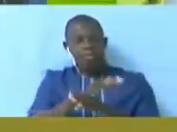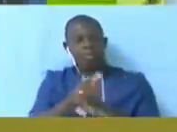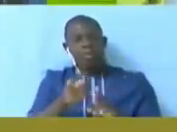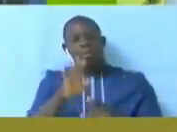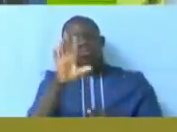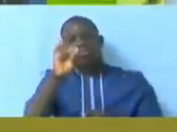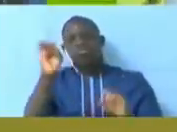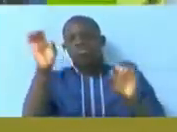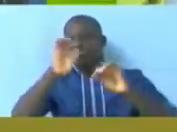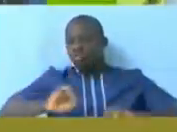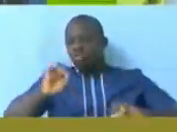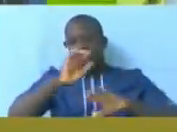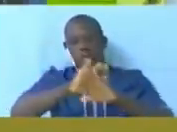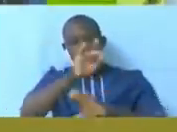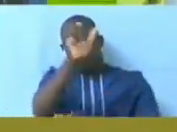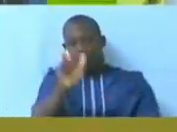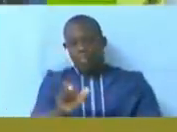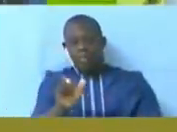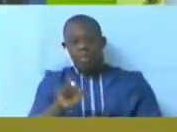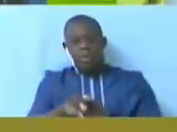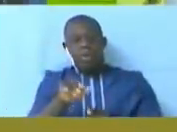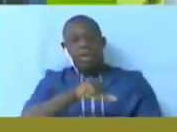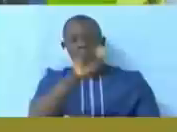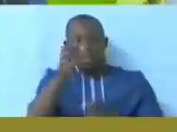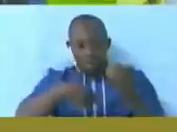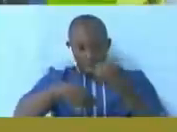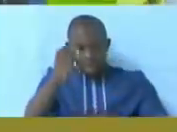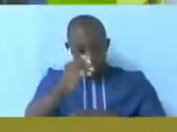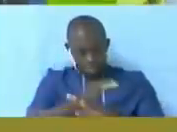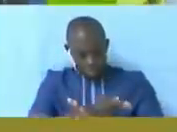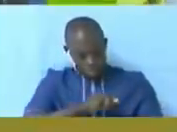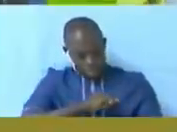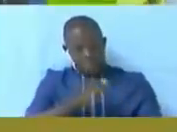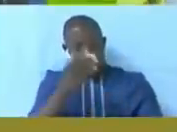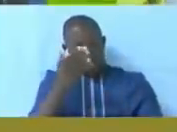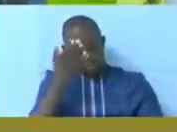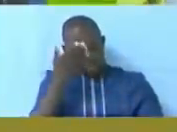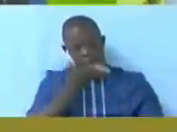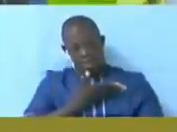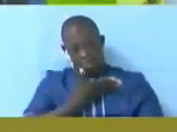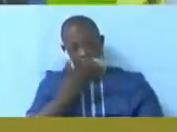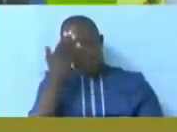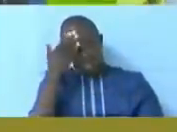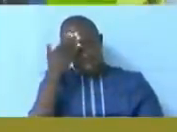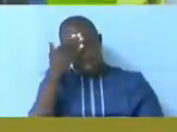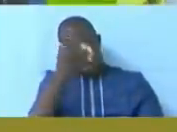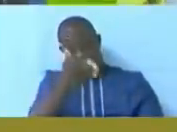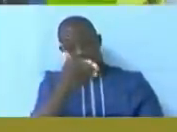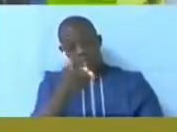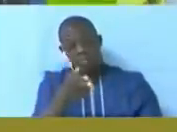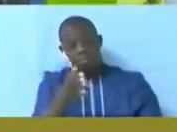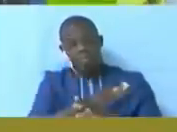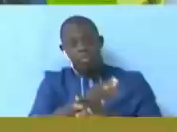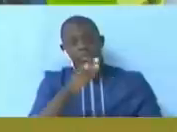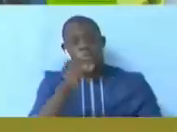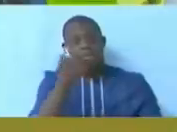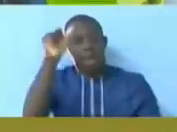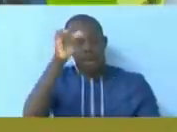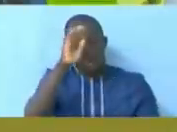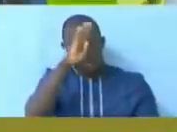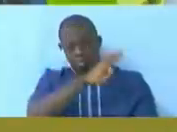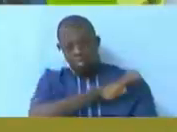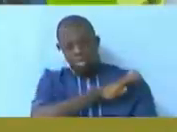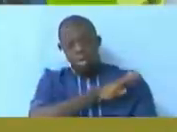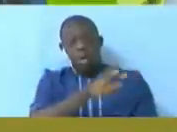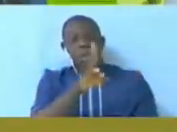charged. Eman tu miro de ngakango. And the sale took place in his presence. And Mfiro nyinketa atela to nyalale. It was his elder brothers who